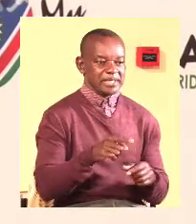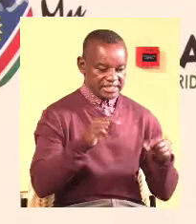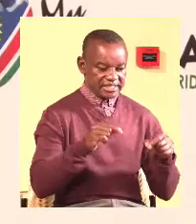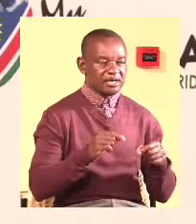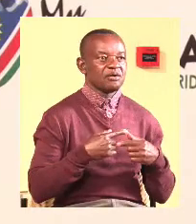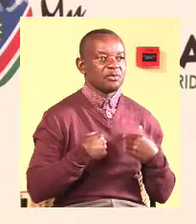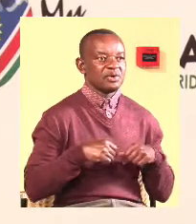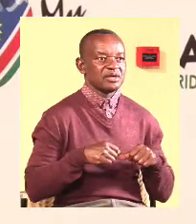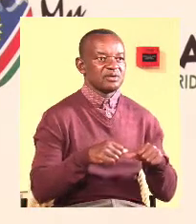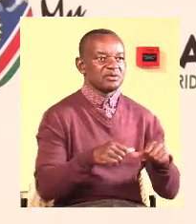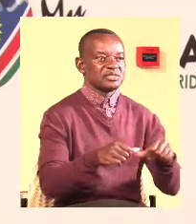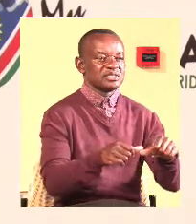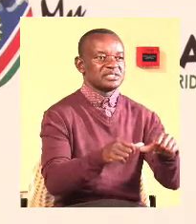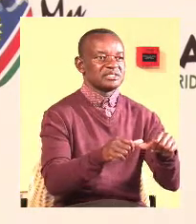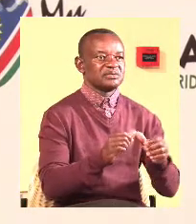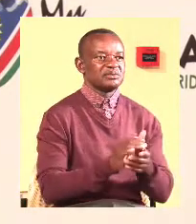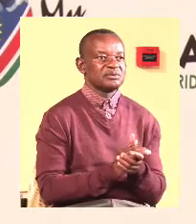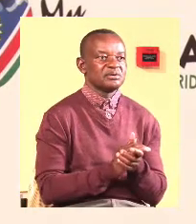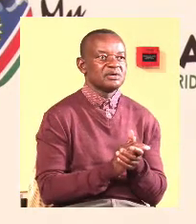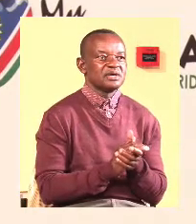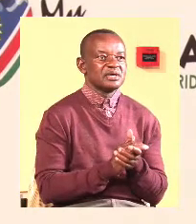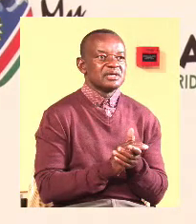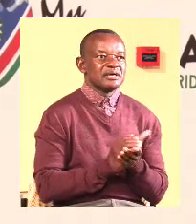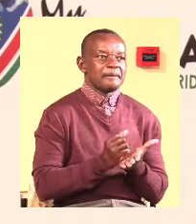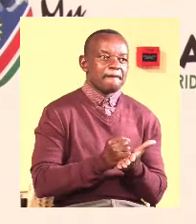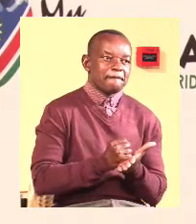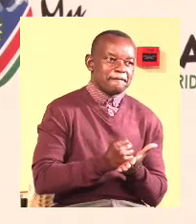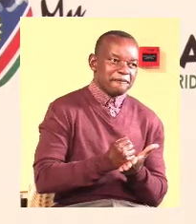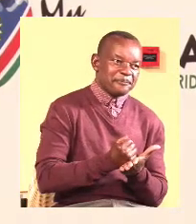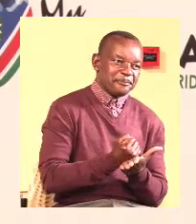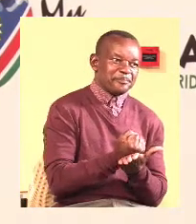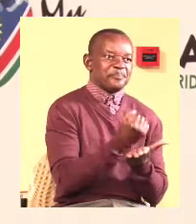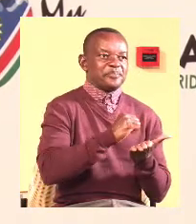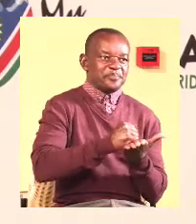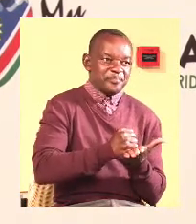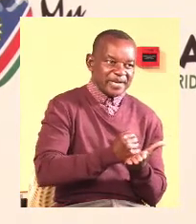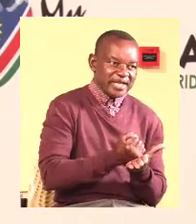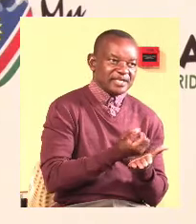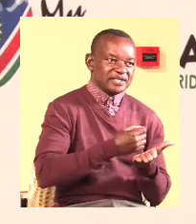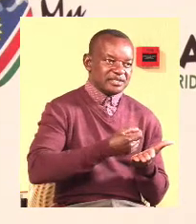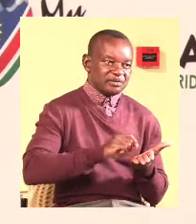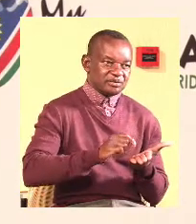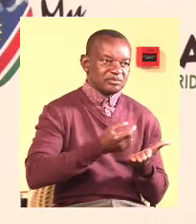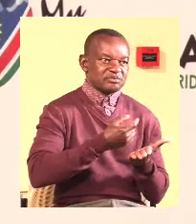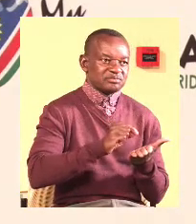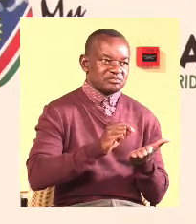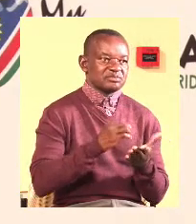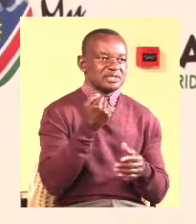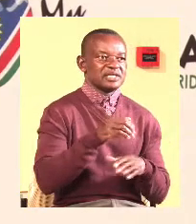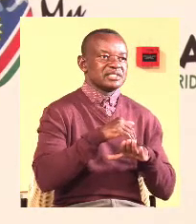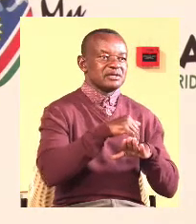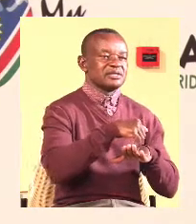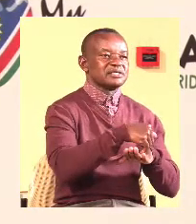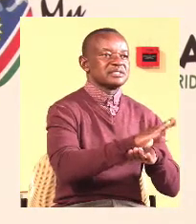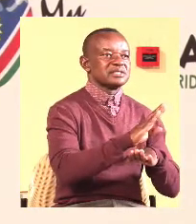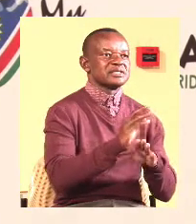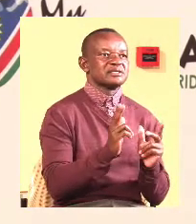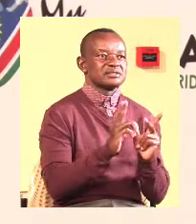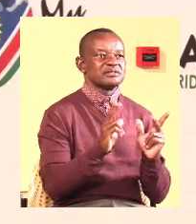become available, they reach the community. So if you want to have some printed material, you may visit